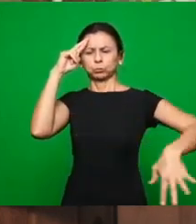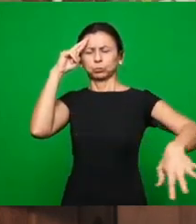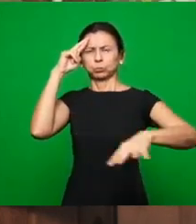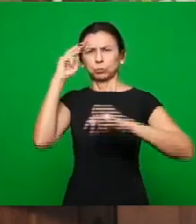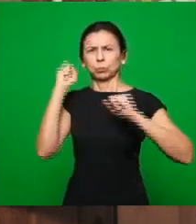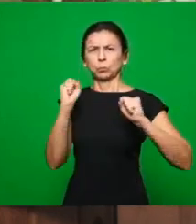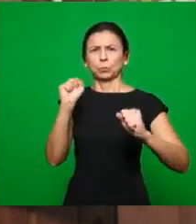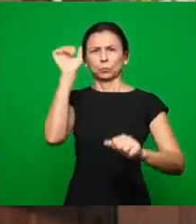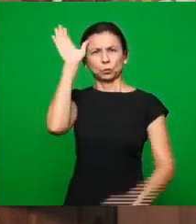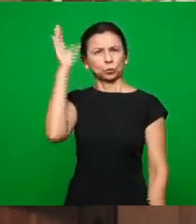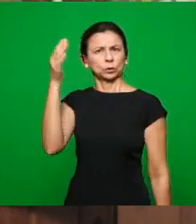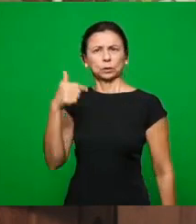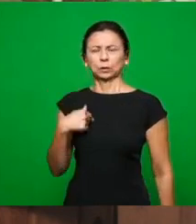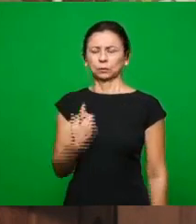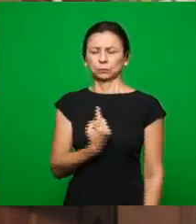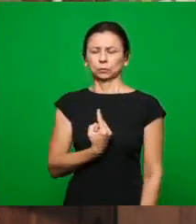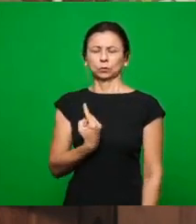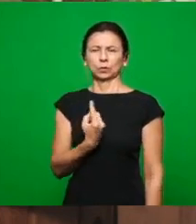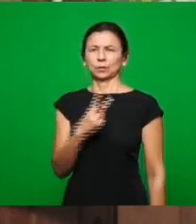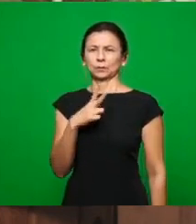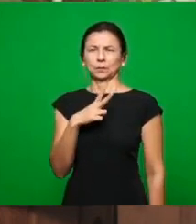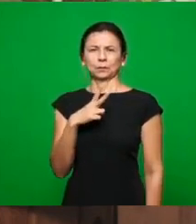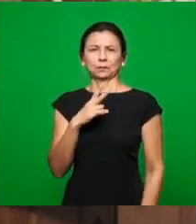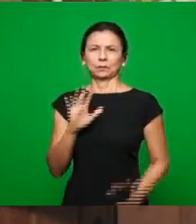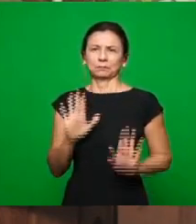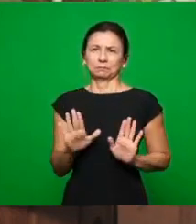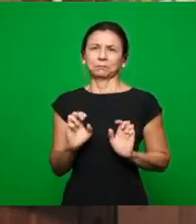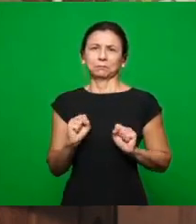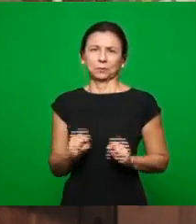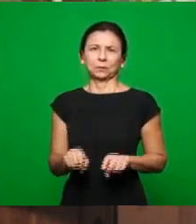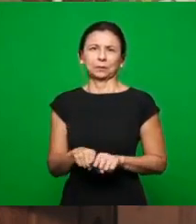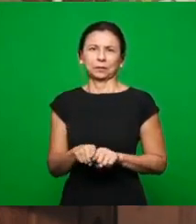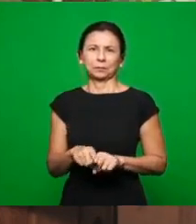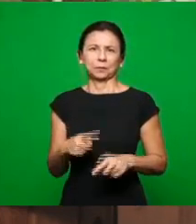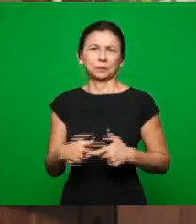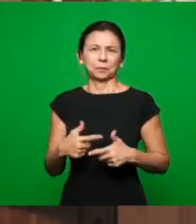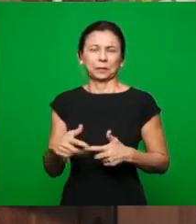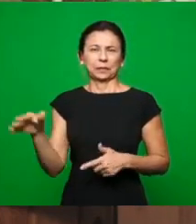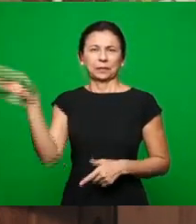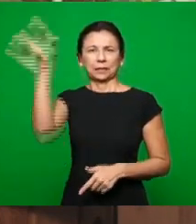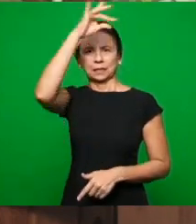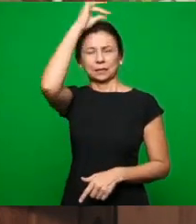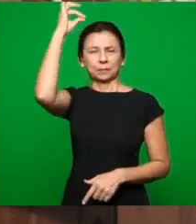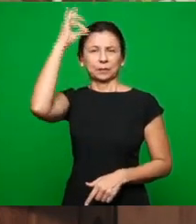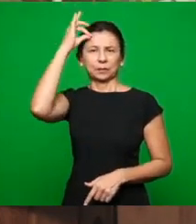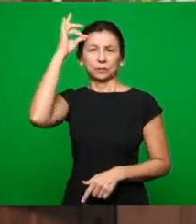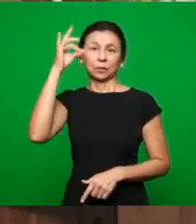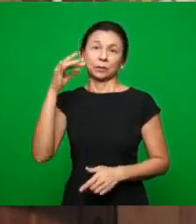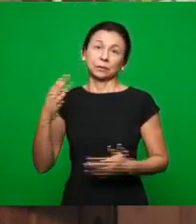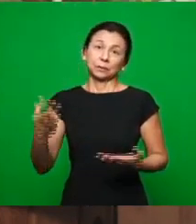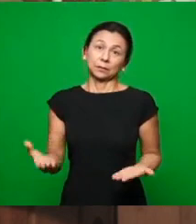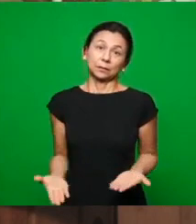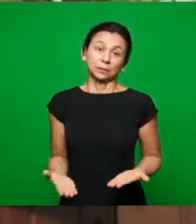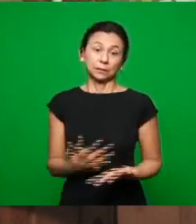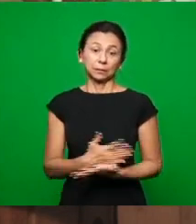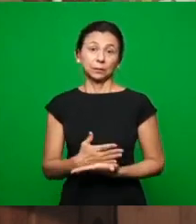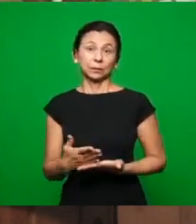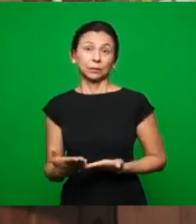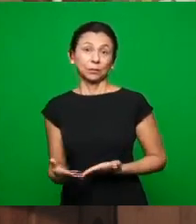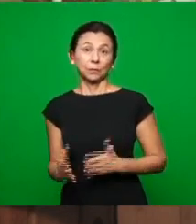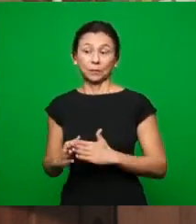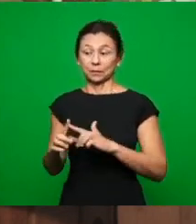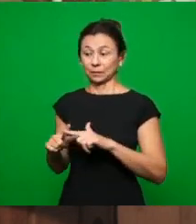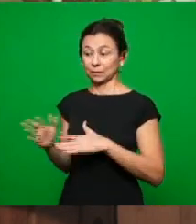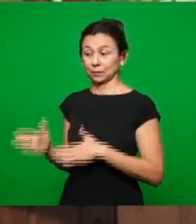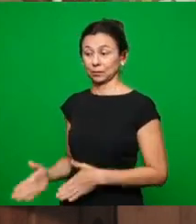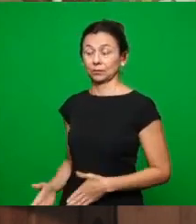he can solve all his problems, including his spiritual problems. So Christianity placed itself there